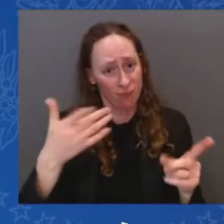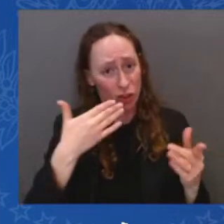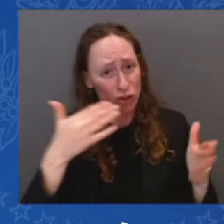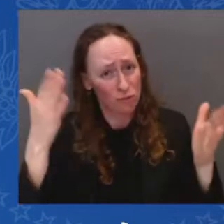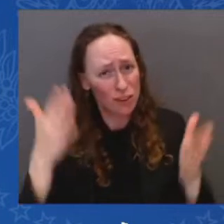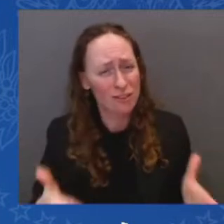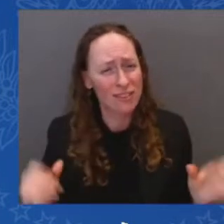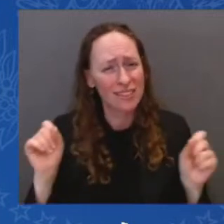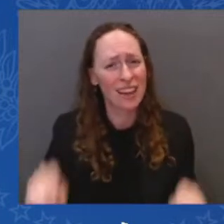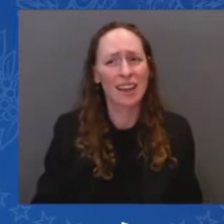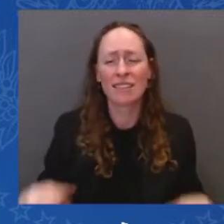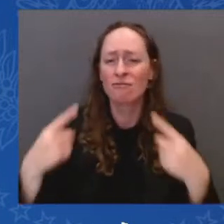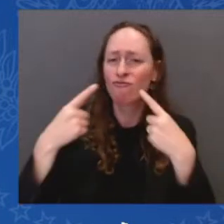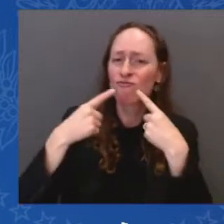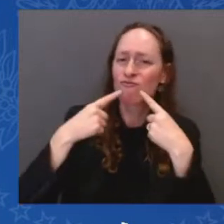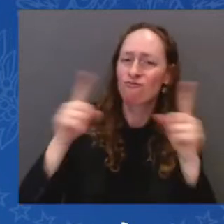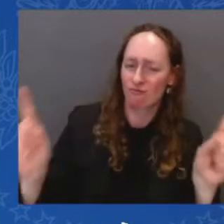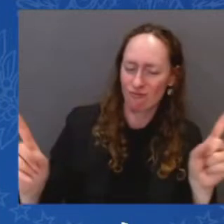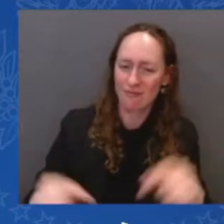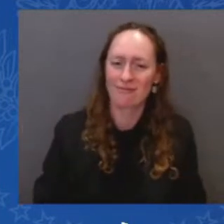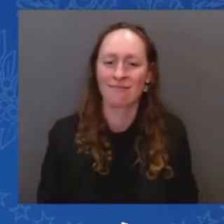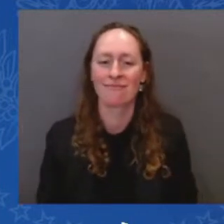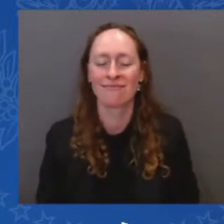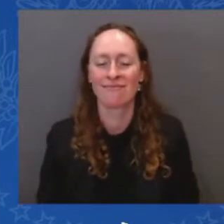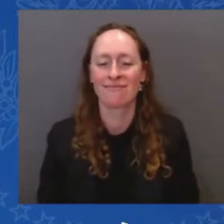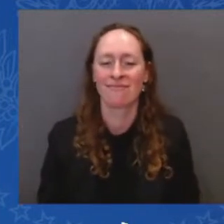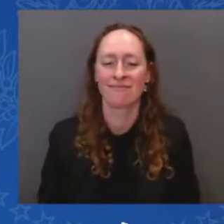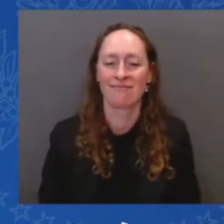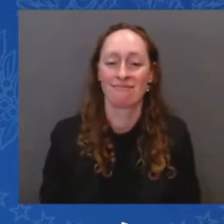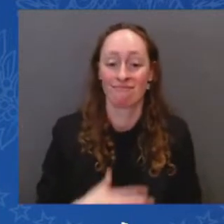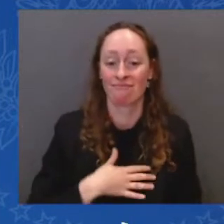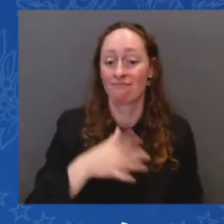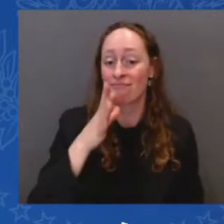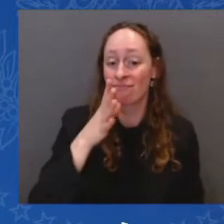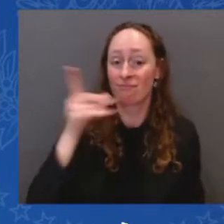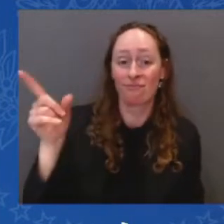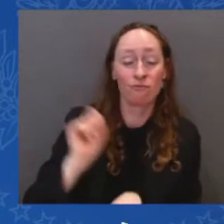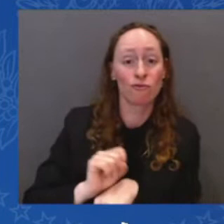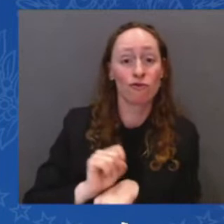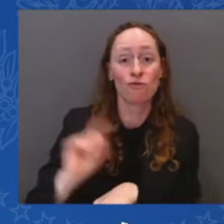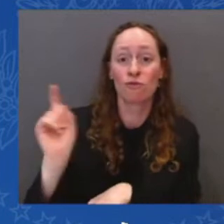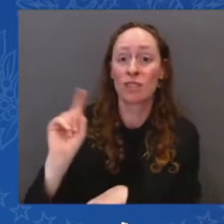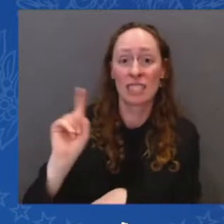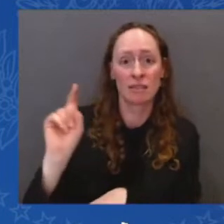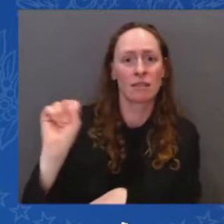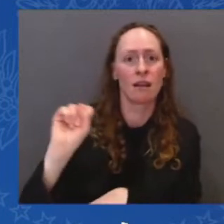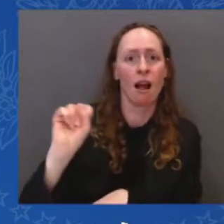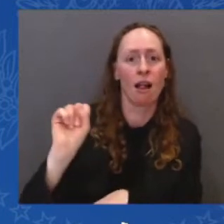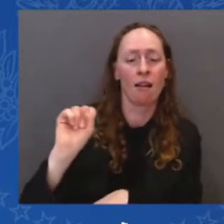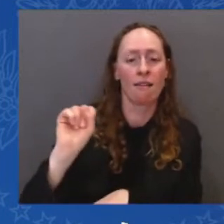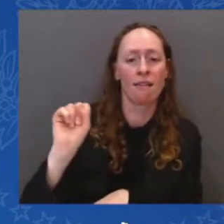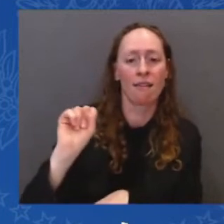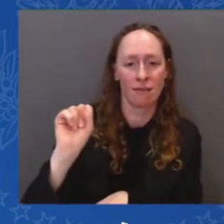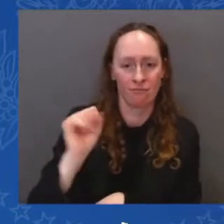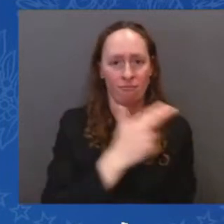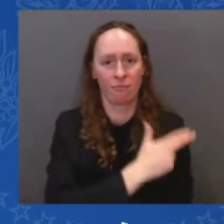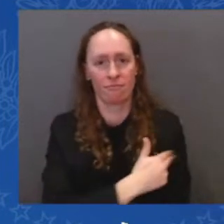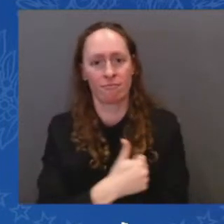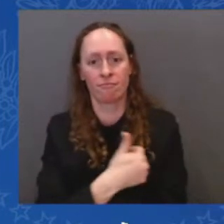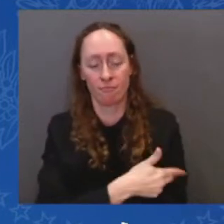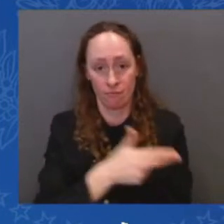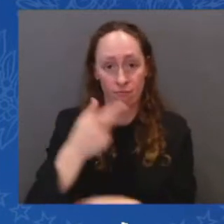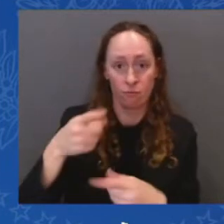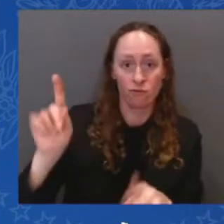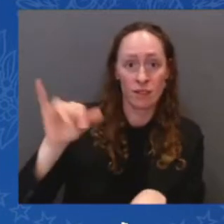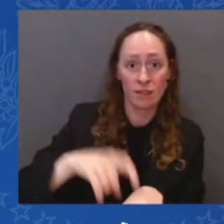military hospital in Seattle, taking care of the wounded, returning from the Central Pacific during World War II, while my father served with the 4th